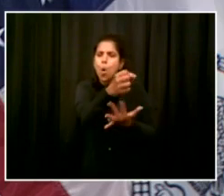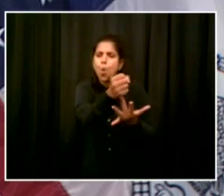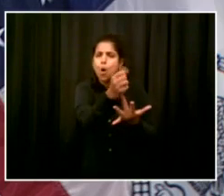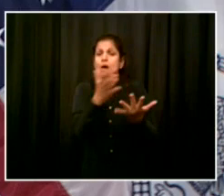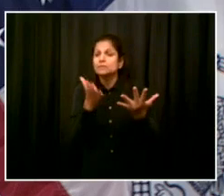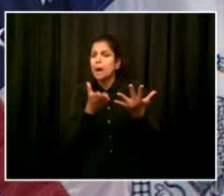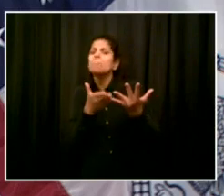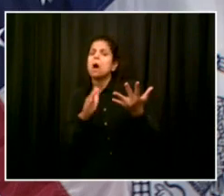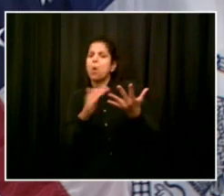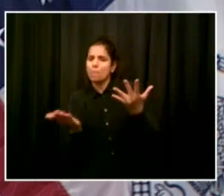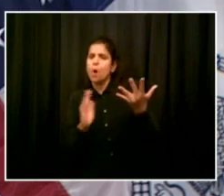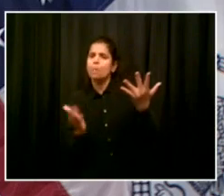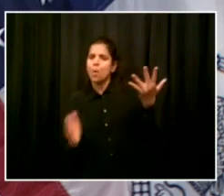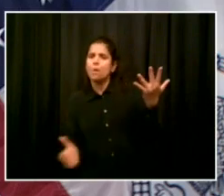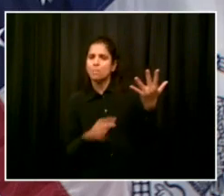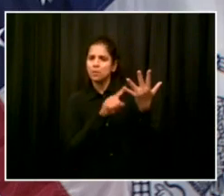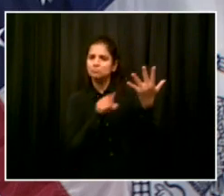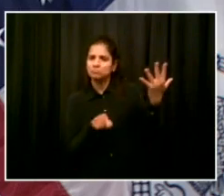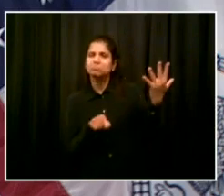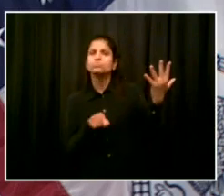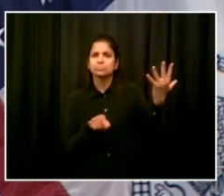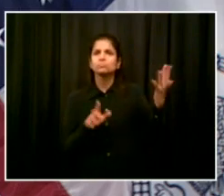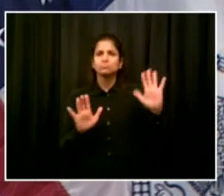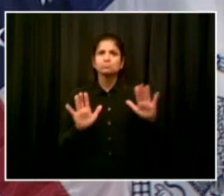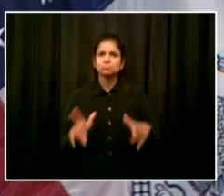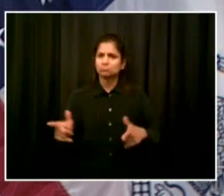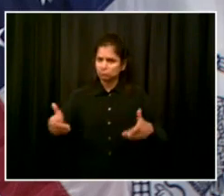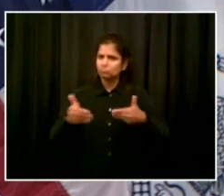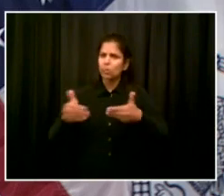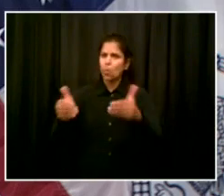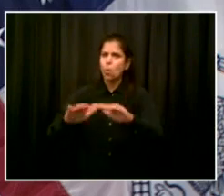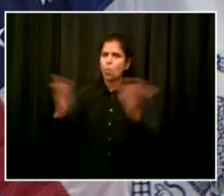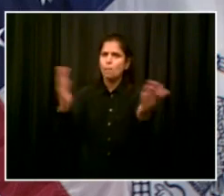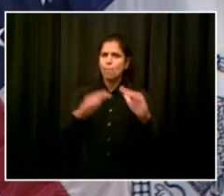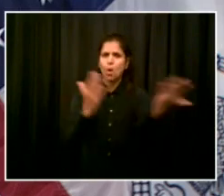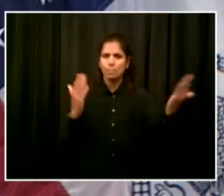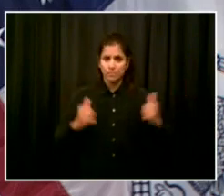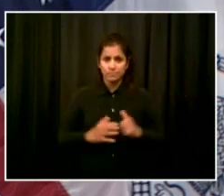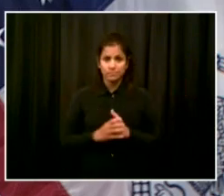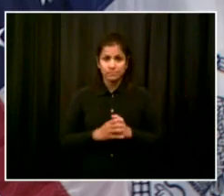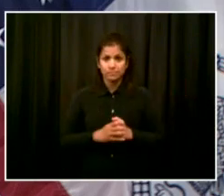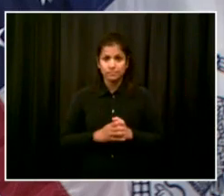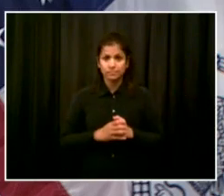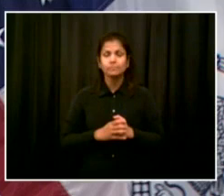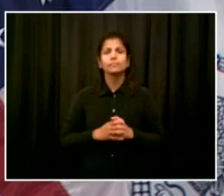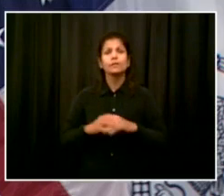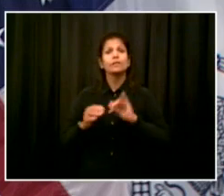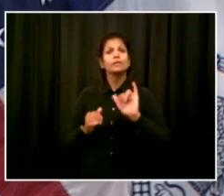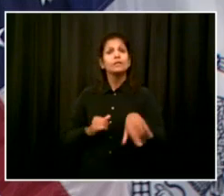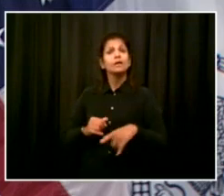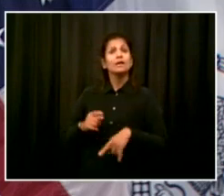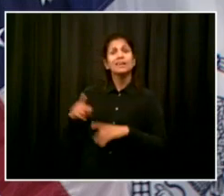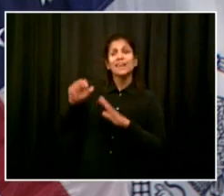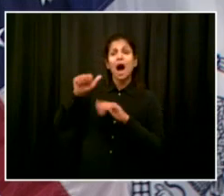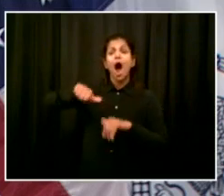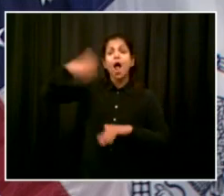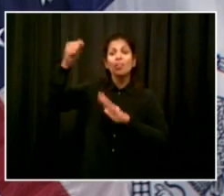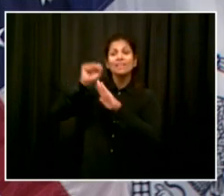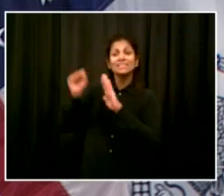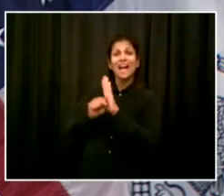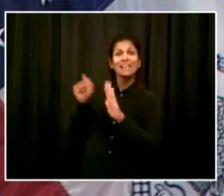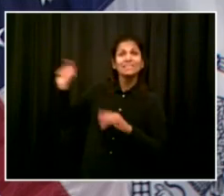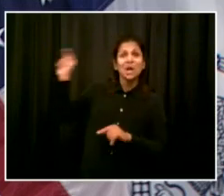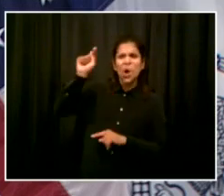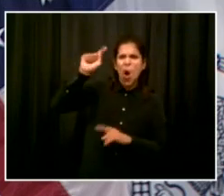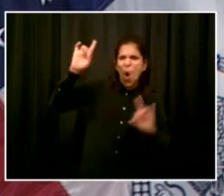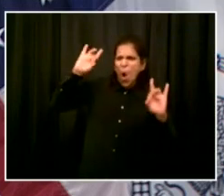I talk to people from around the country, a lot of whom are going through really hell right now. And they ask what